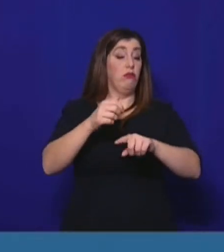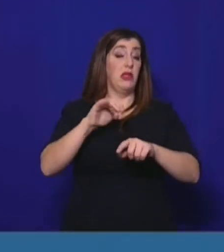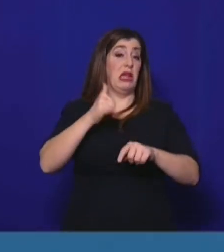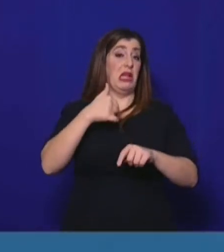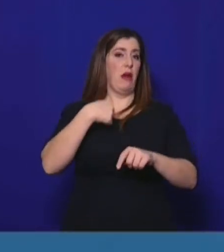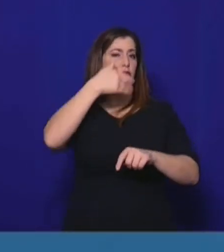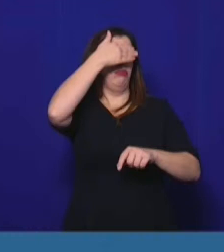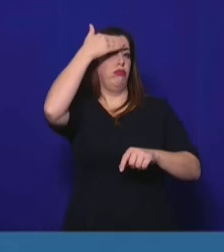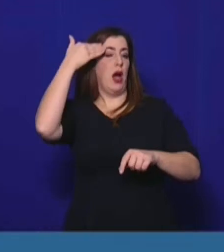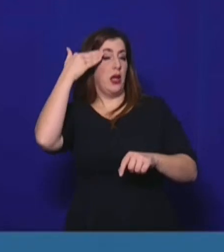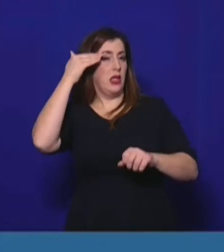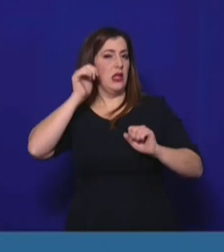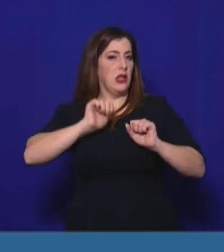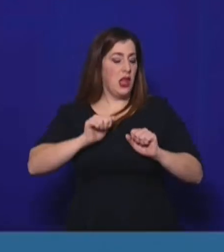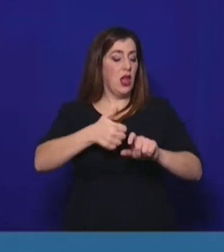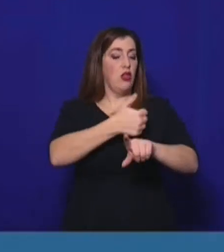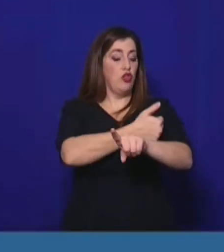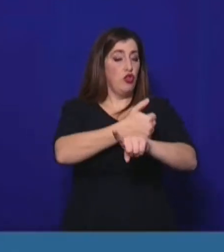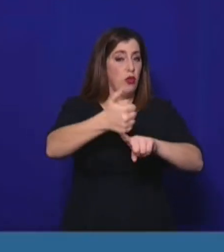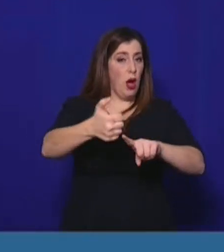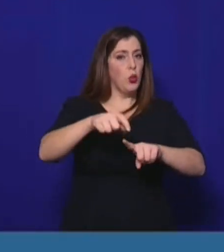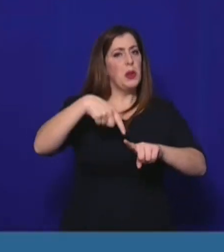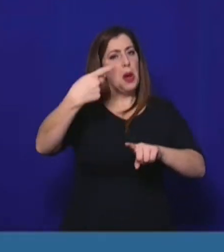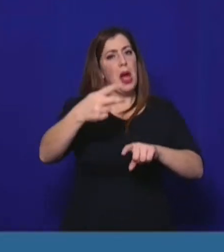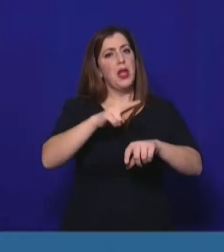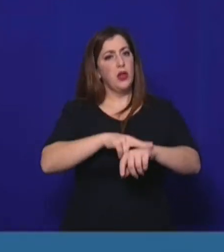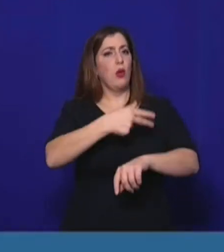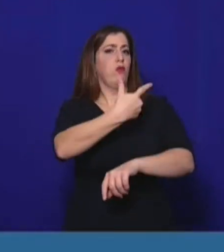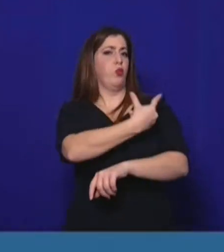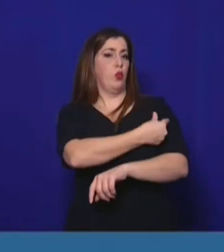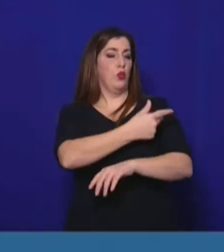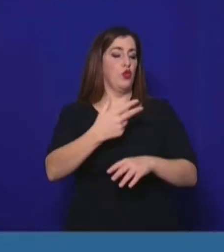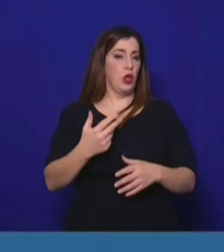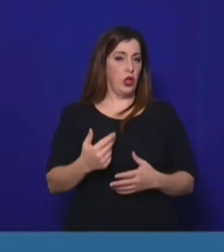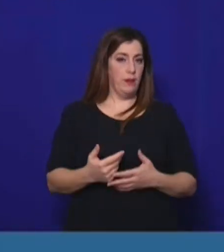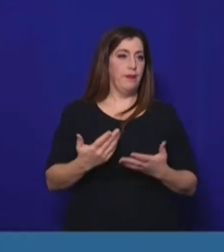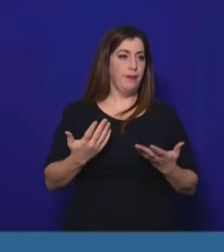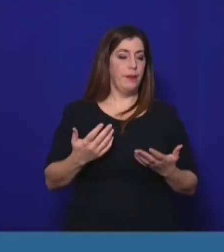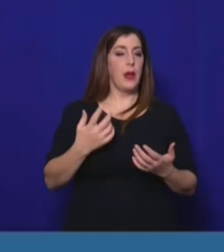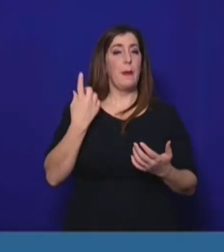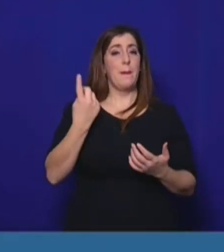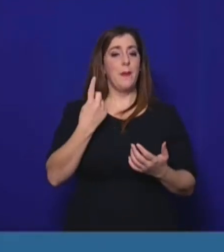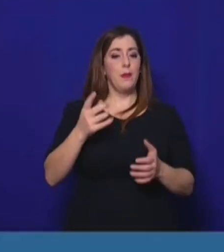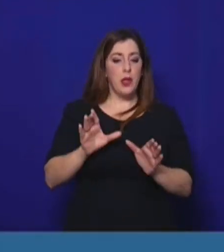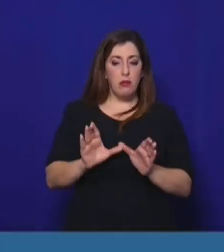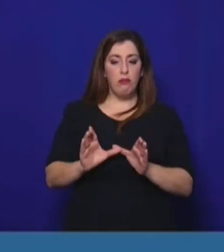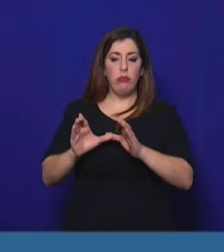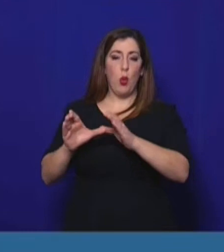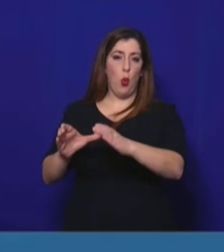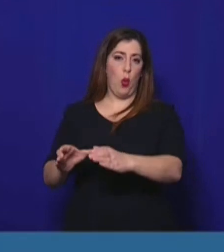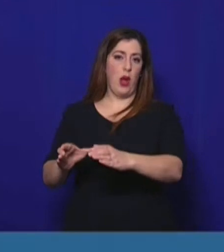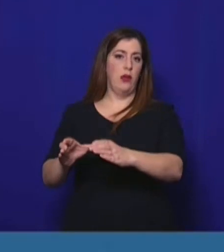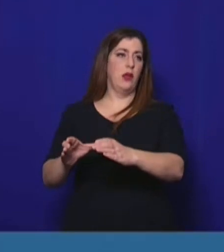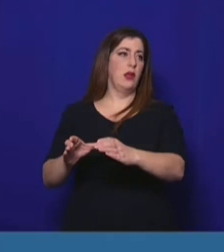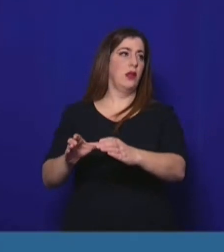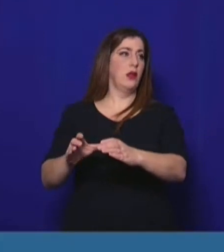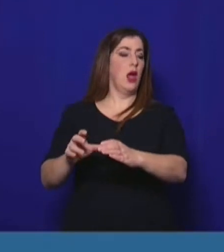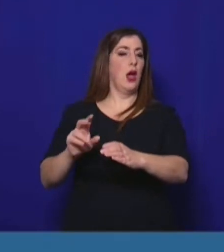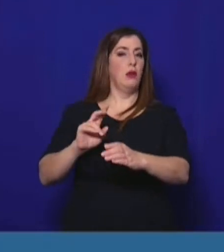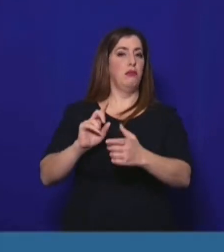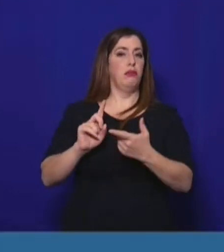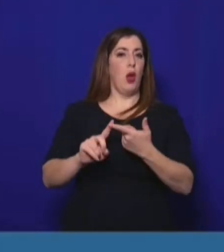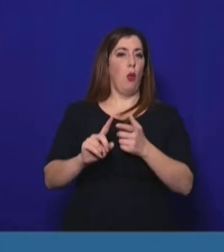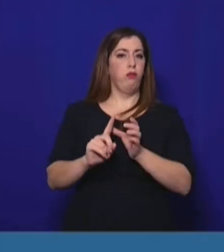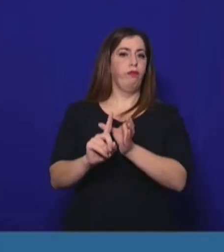jkun jistgħu jitlaqmu bħal ħaddieħor ukoll. U anke via dawk in-nies li qegħdin f'iżolazzjoni jew kwarantina ma nistgħux nesponu